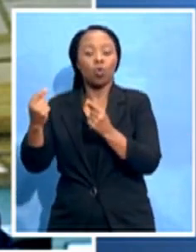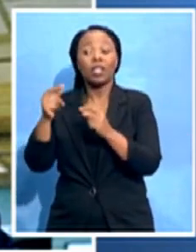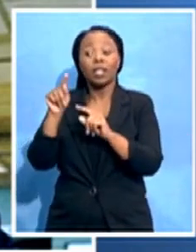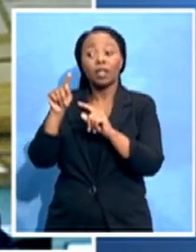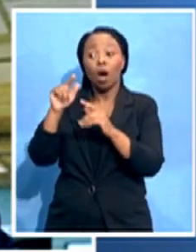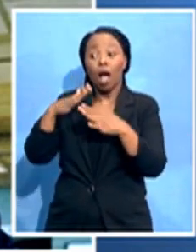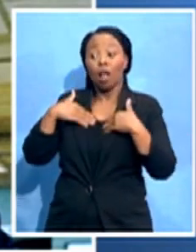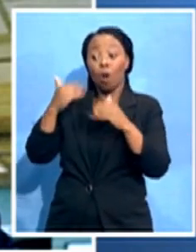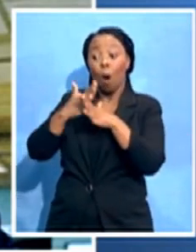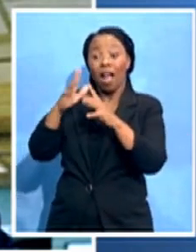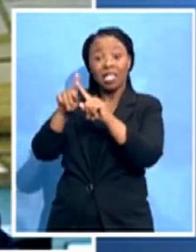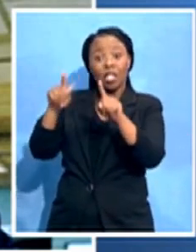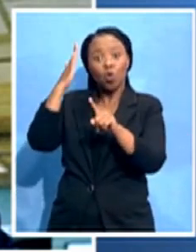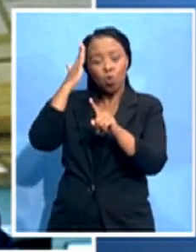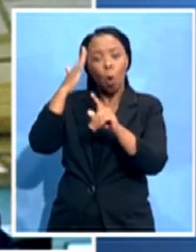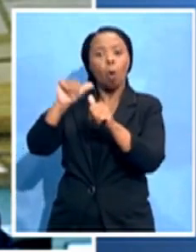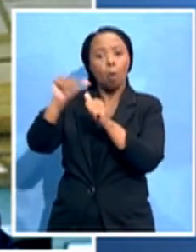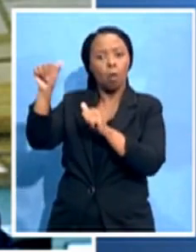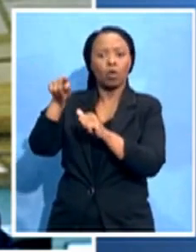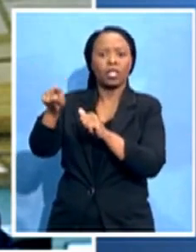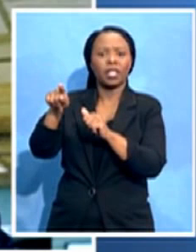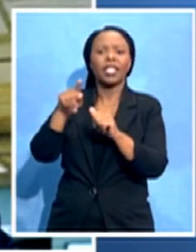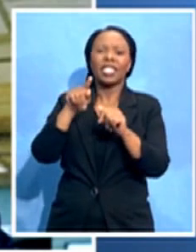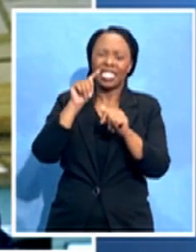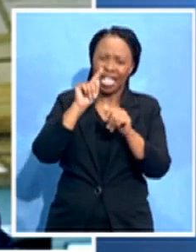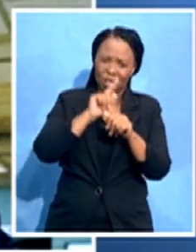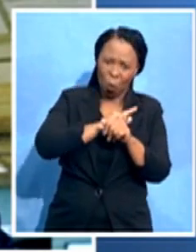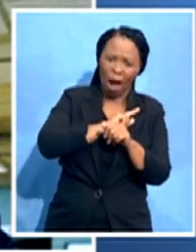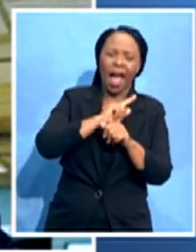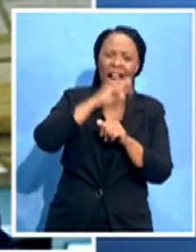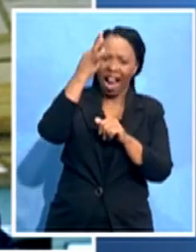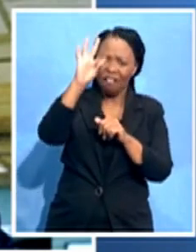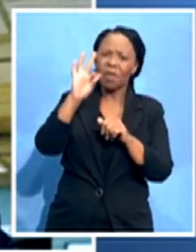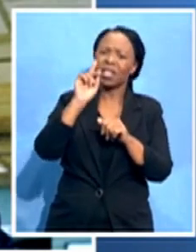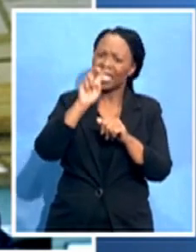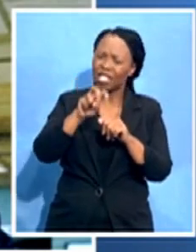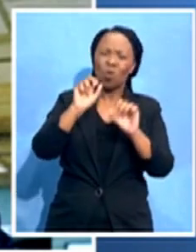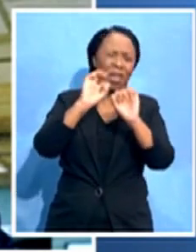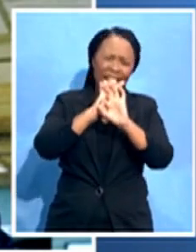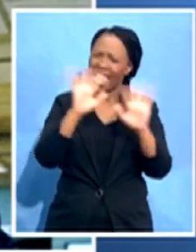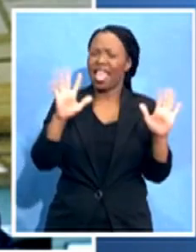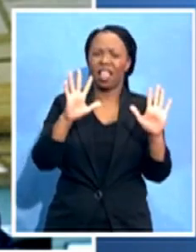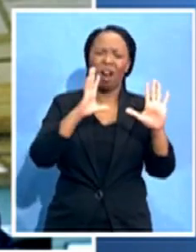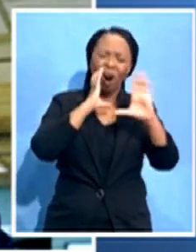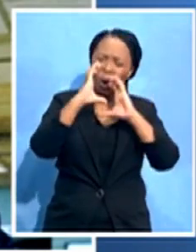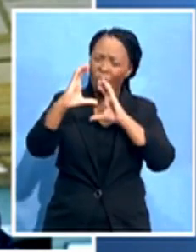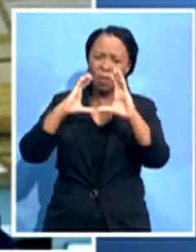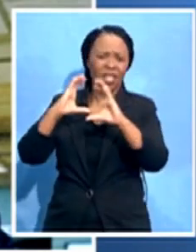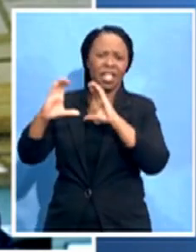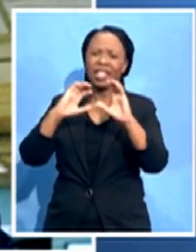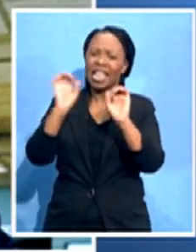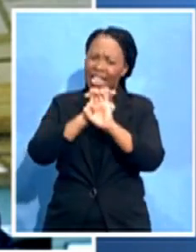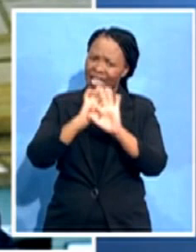governments around the world to be clear when they communicate the current crisis that we face in terms of